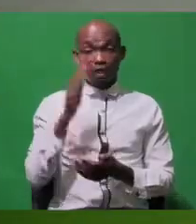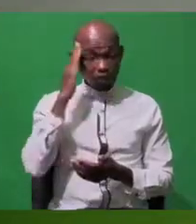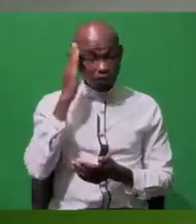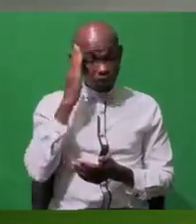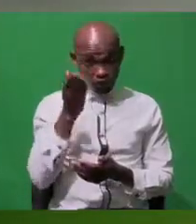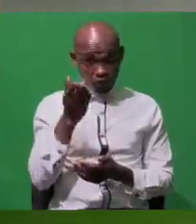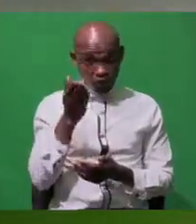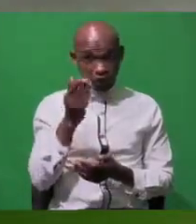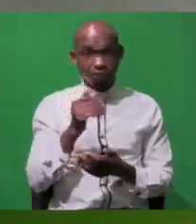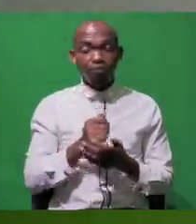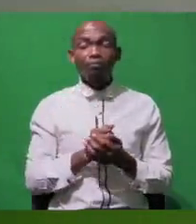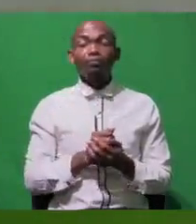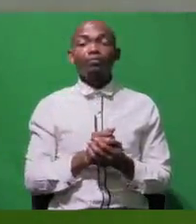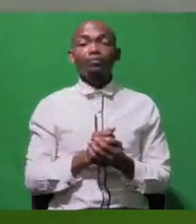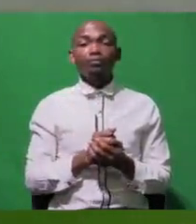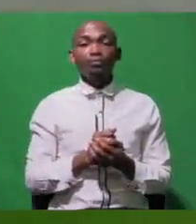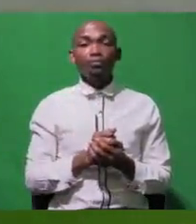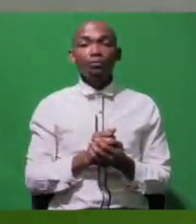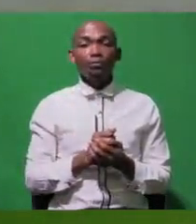Okay.